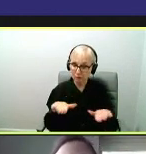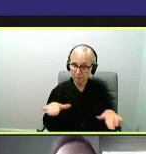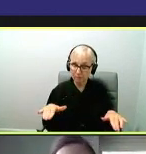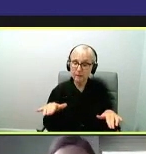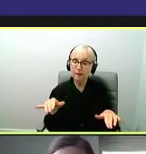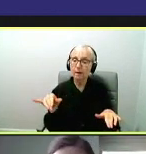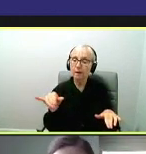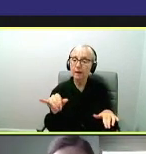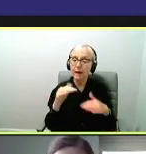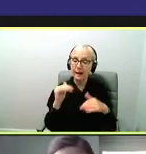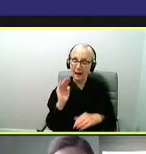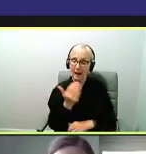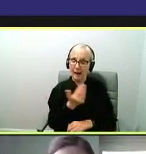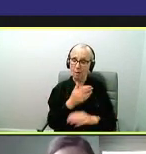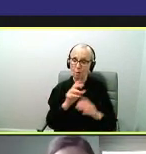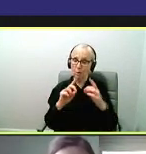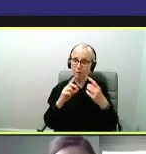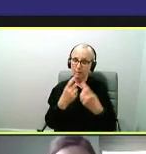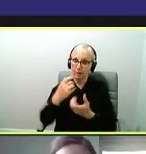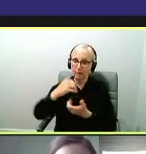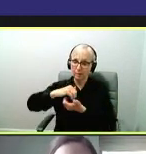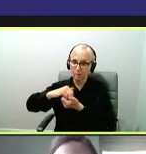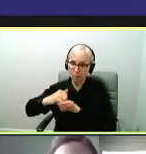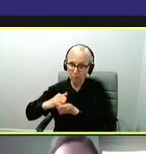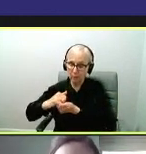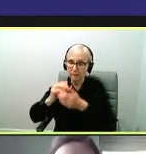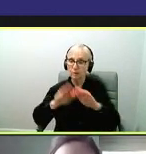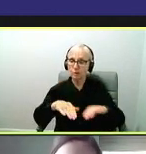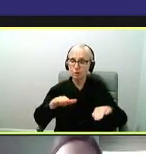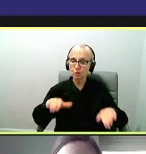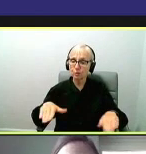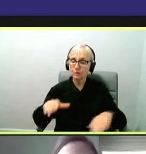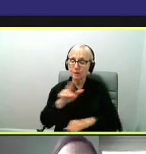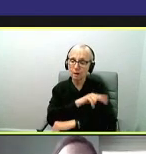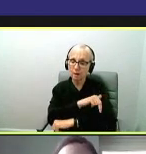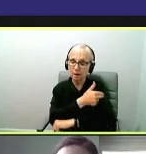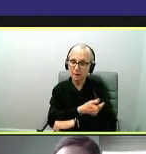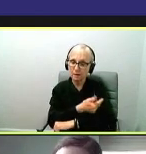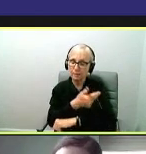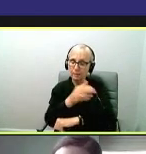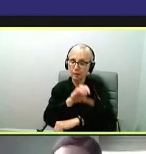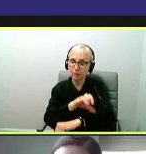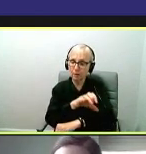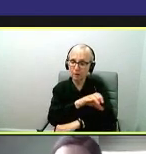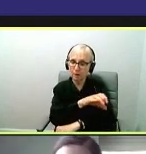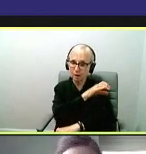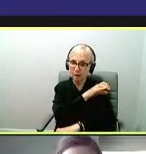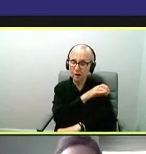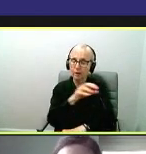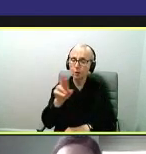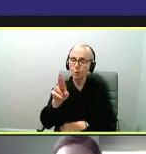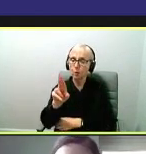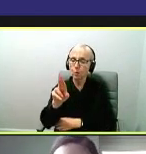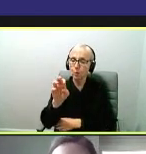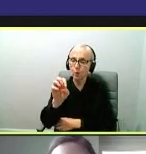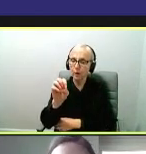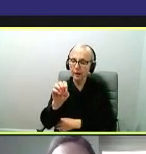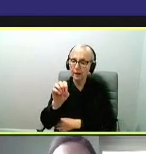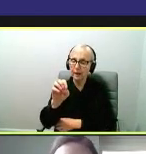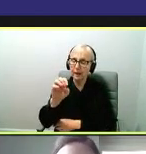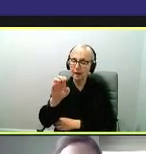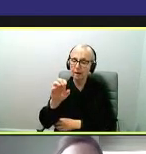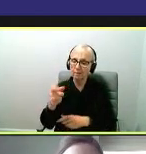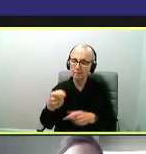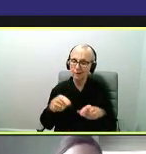our department has partnered with Children's Hospital Colorado on recurring clinics. Yesterday was our first day of